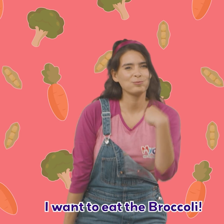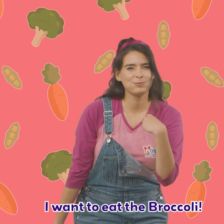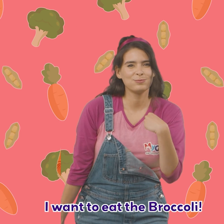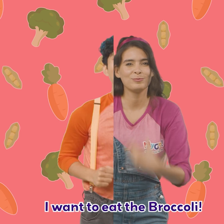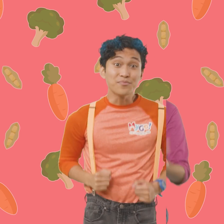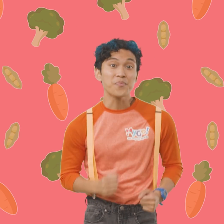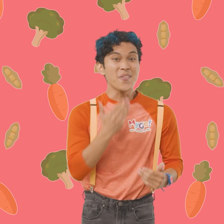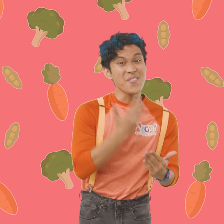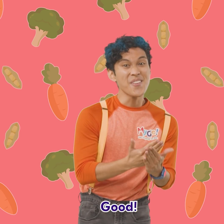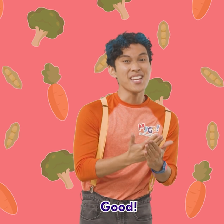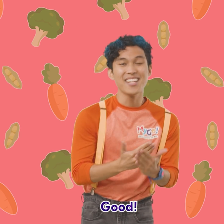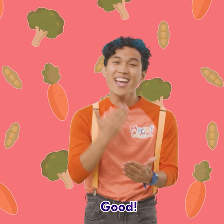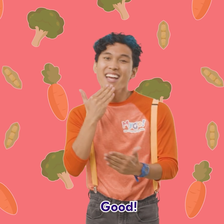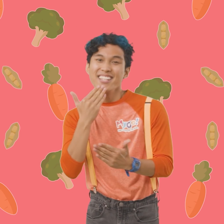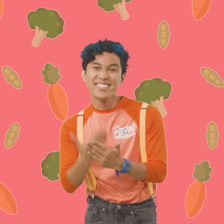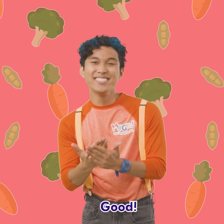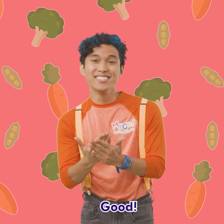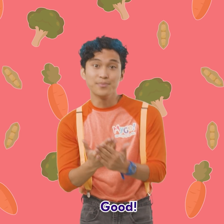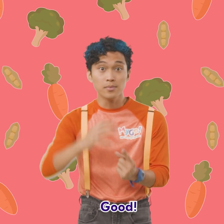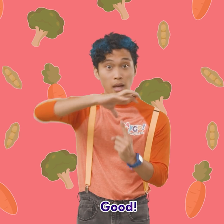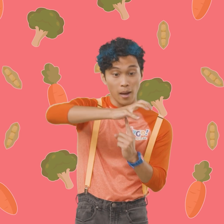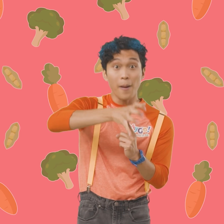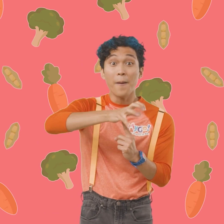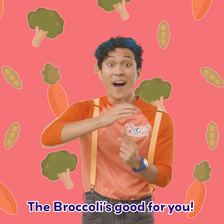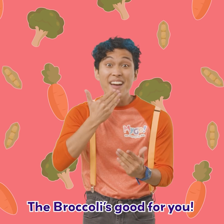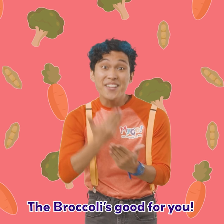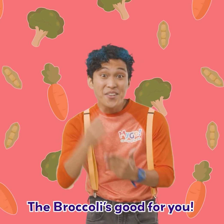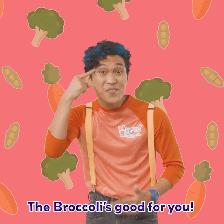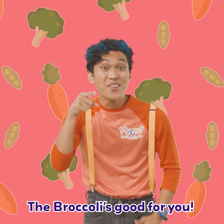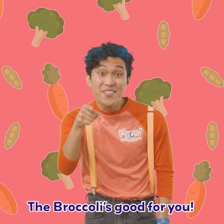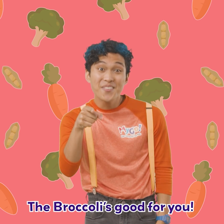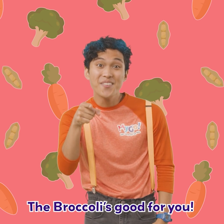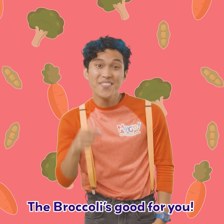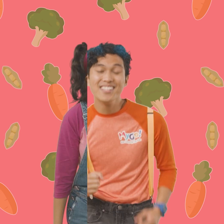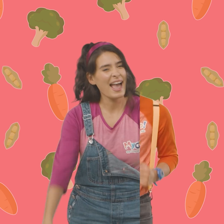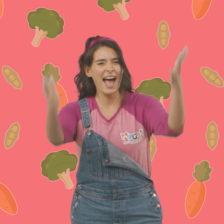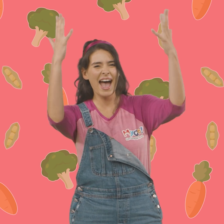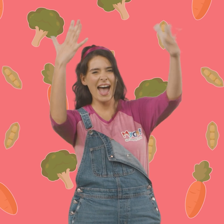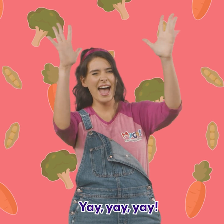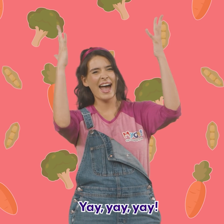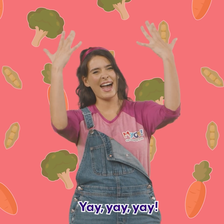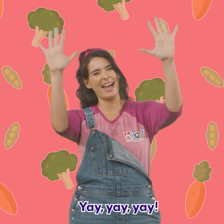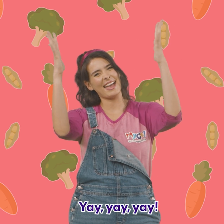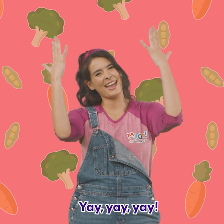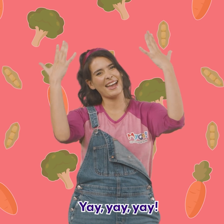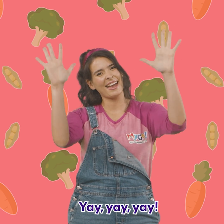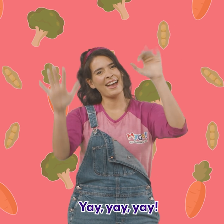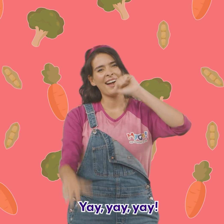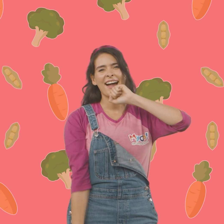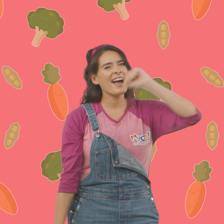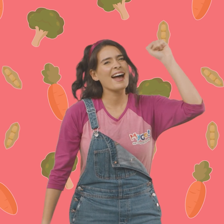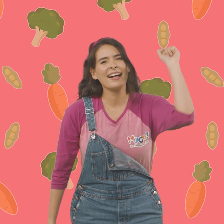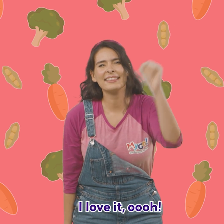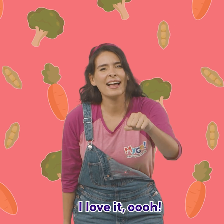the broccoli. Good, good, the broccoli's good for you. Yay, yay,